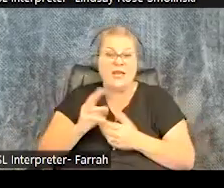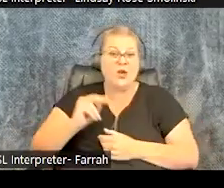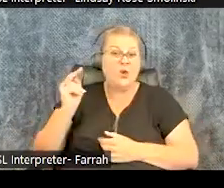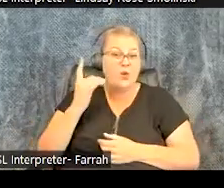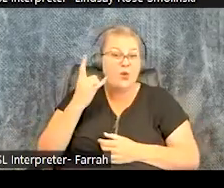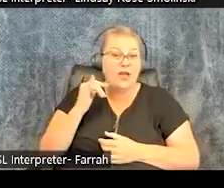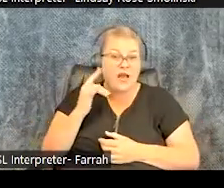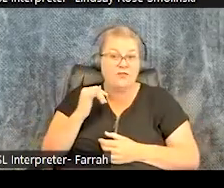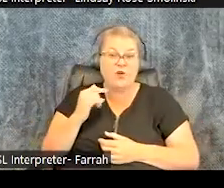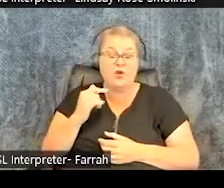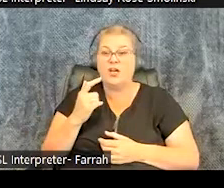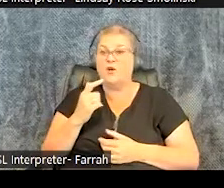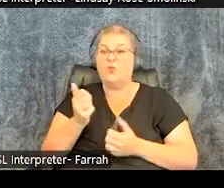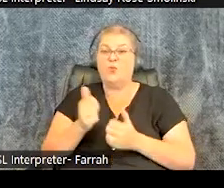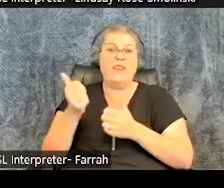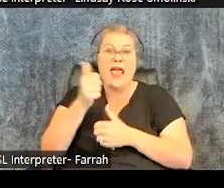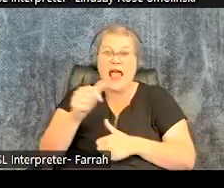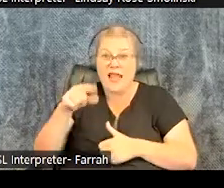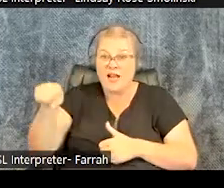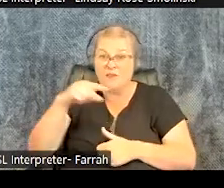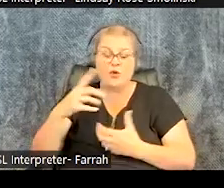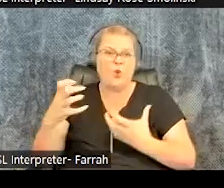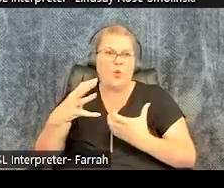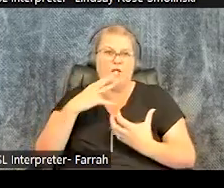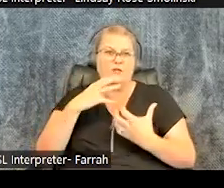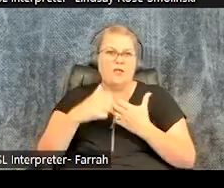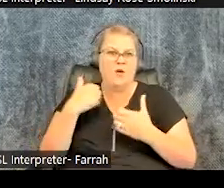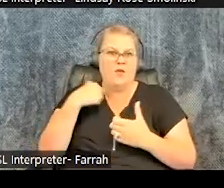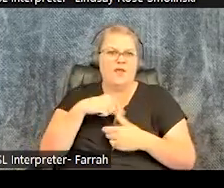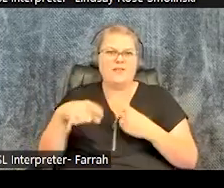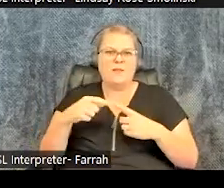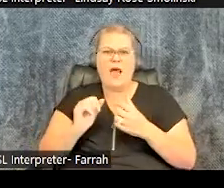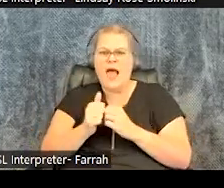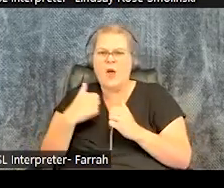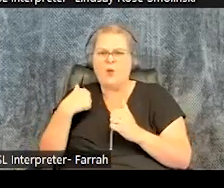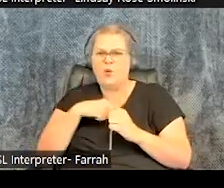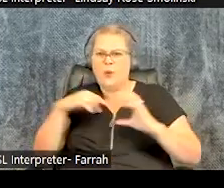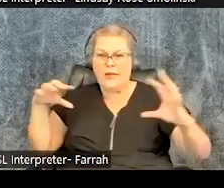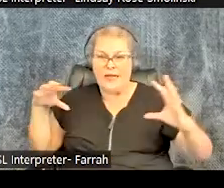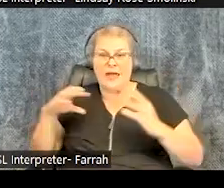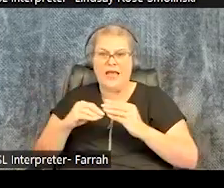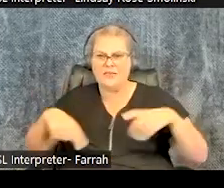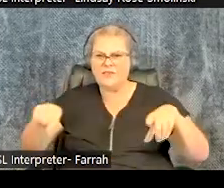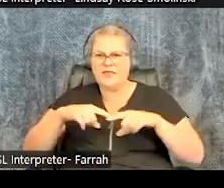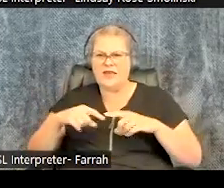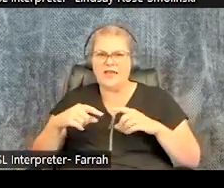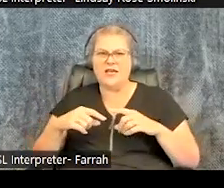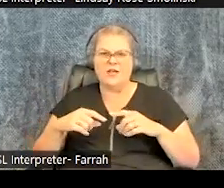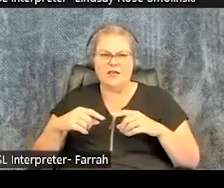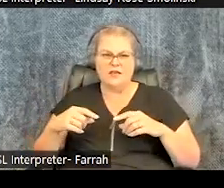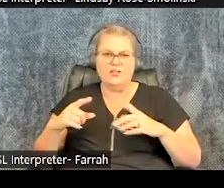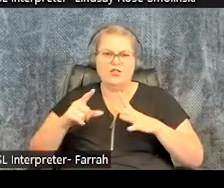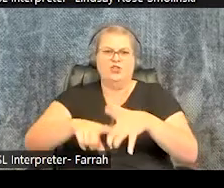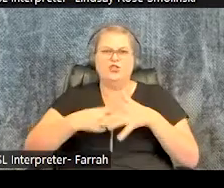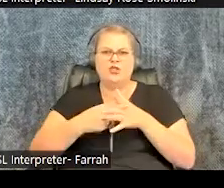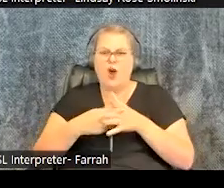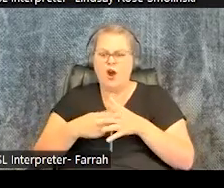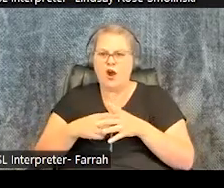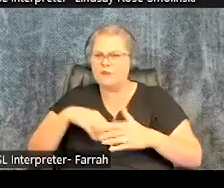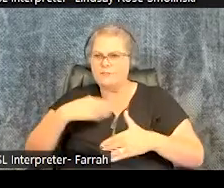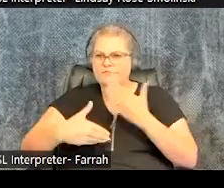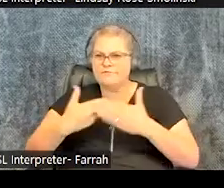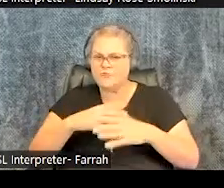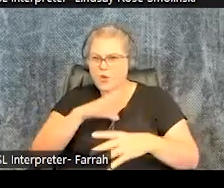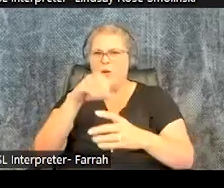With any of you who would like to talk to us, is how do we collectively move the needle into this marketplace? And I'll